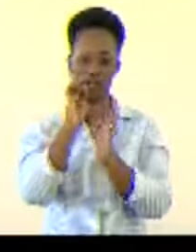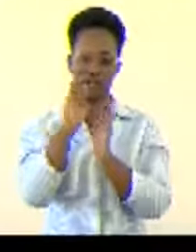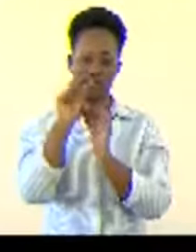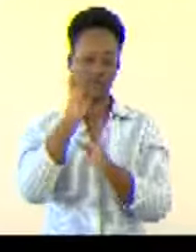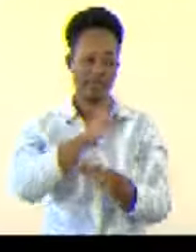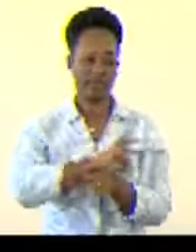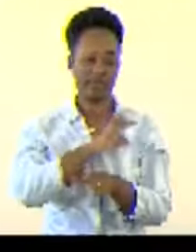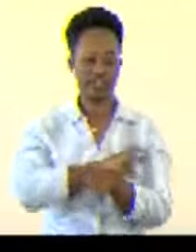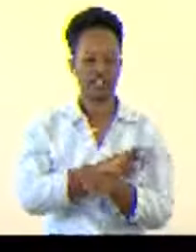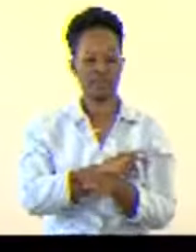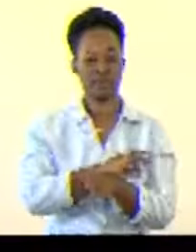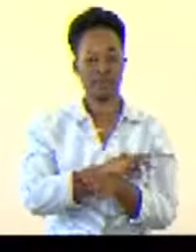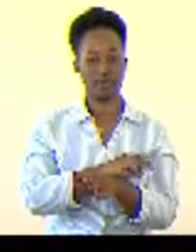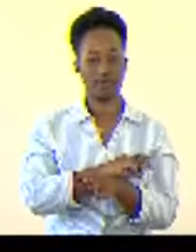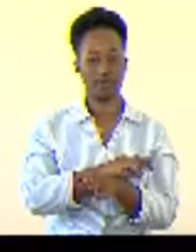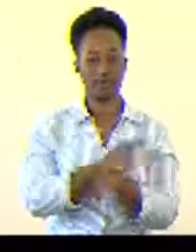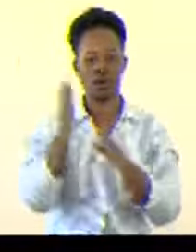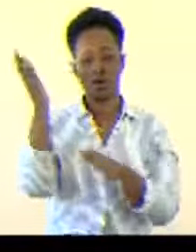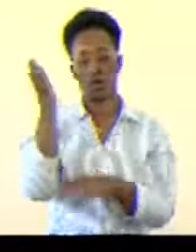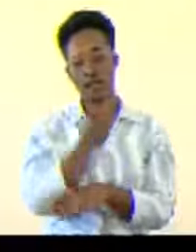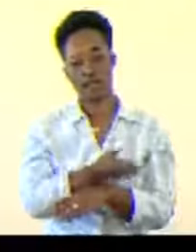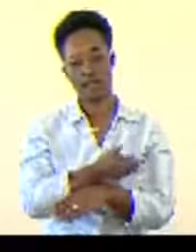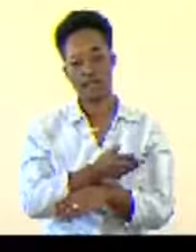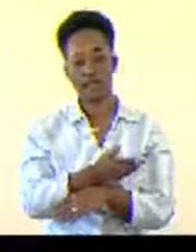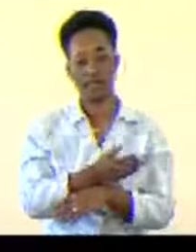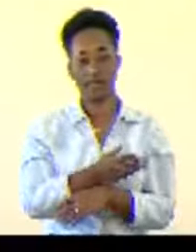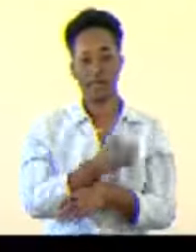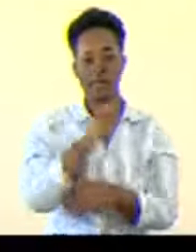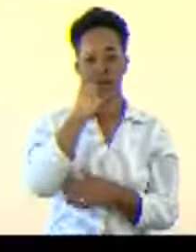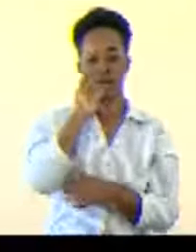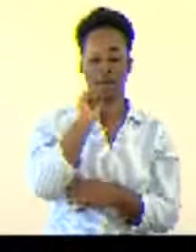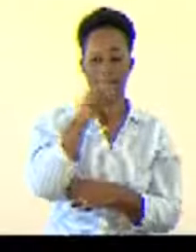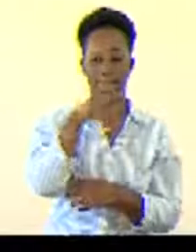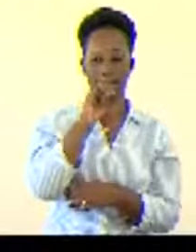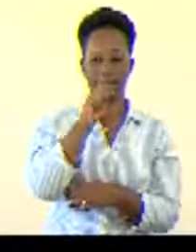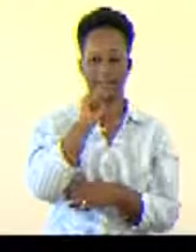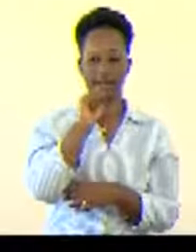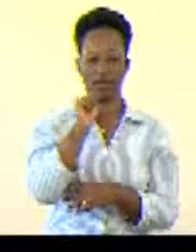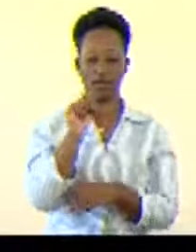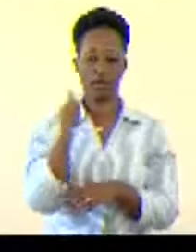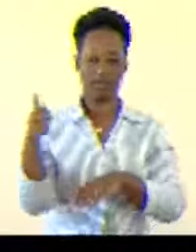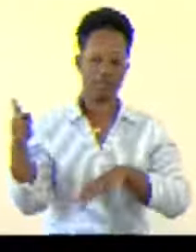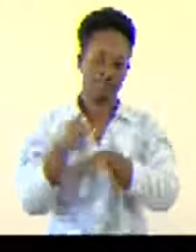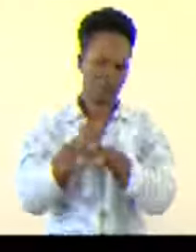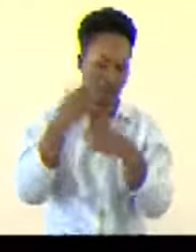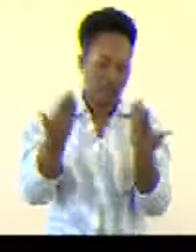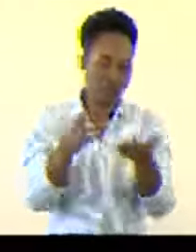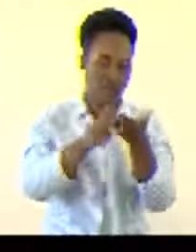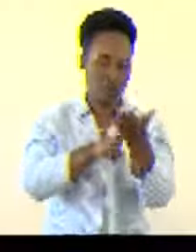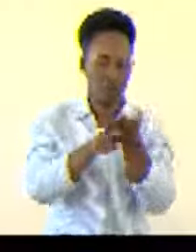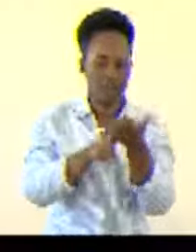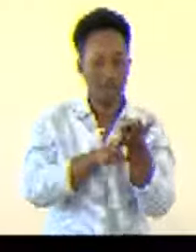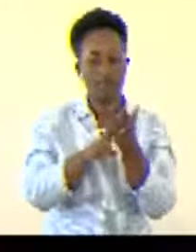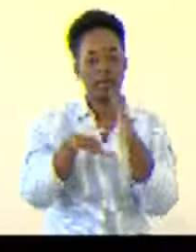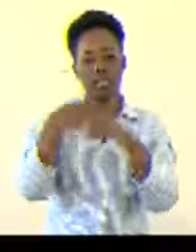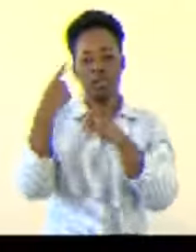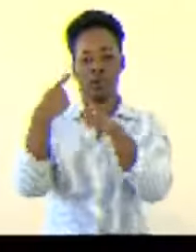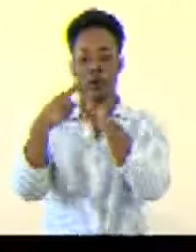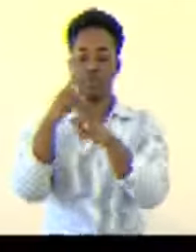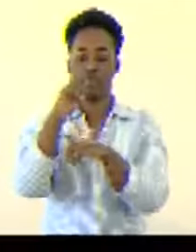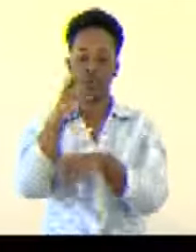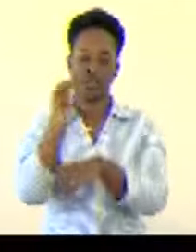profit divided by capital employed or capital invested. Then you multiply